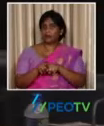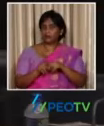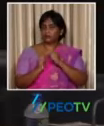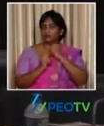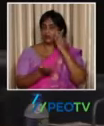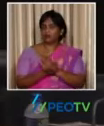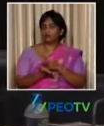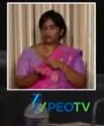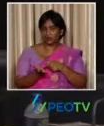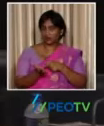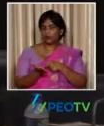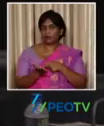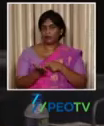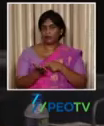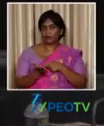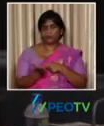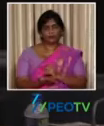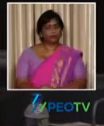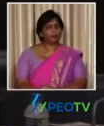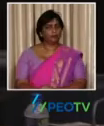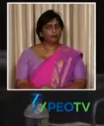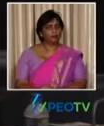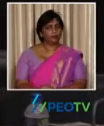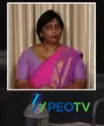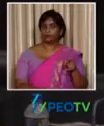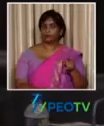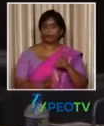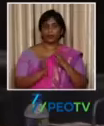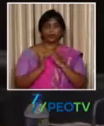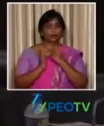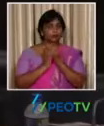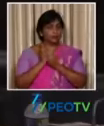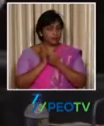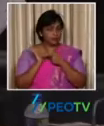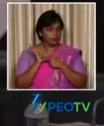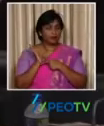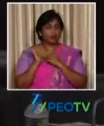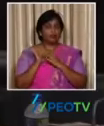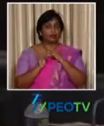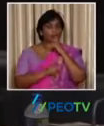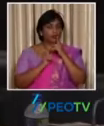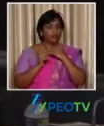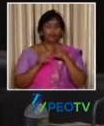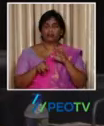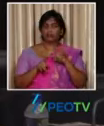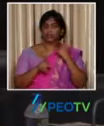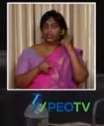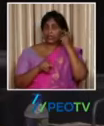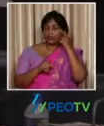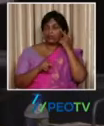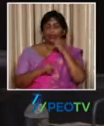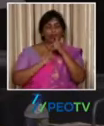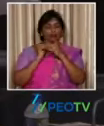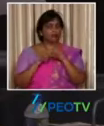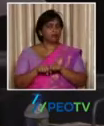basic principles of freedom of thought and speech. You are saying in this draft legislation